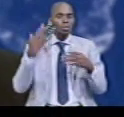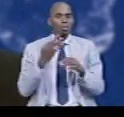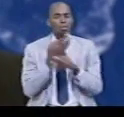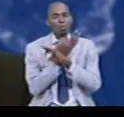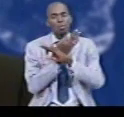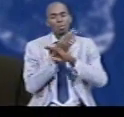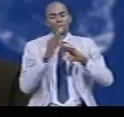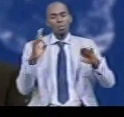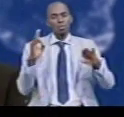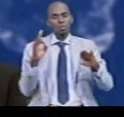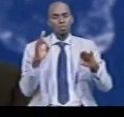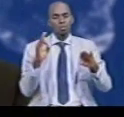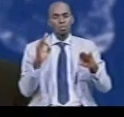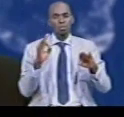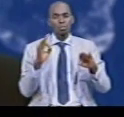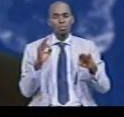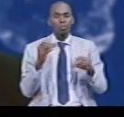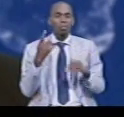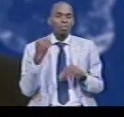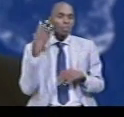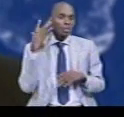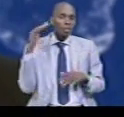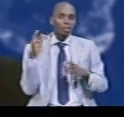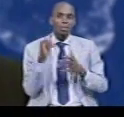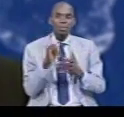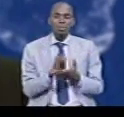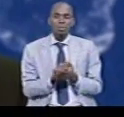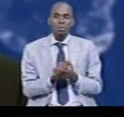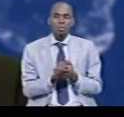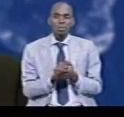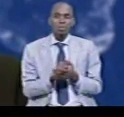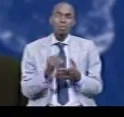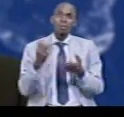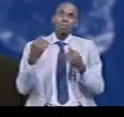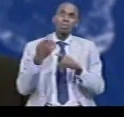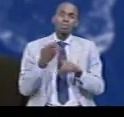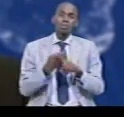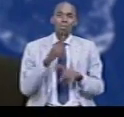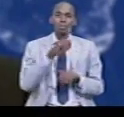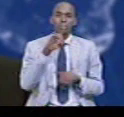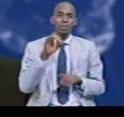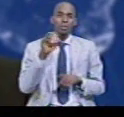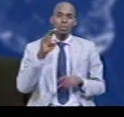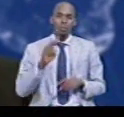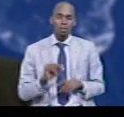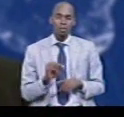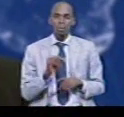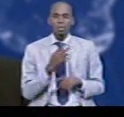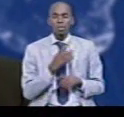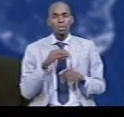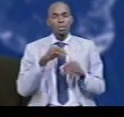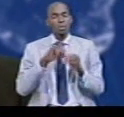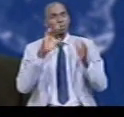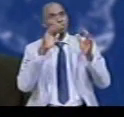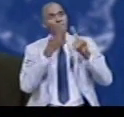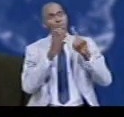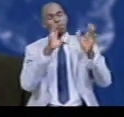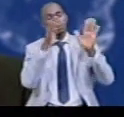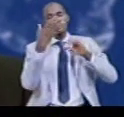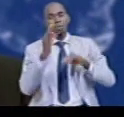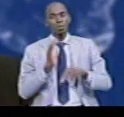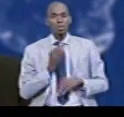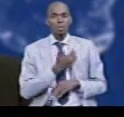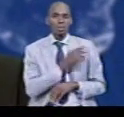deliverance. There are songs that ring from the courts of Zion and the presence of our great King Jesus.